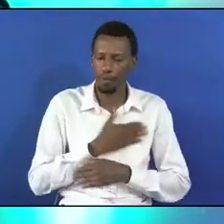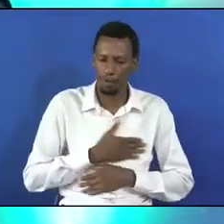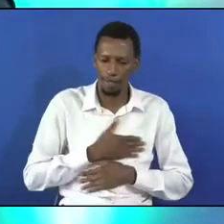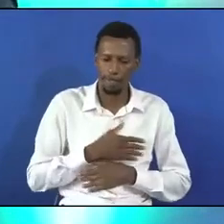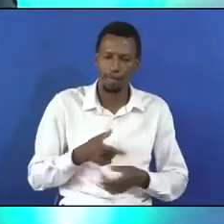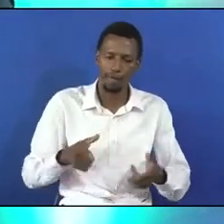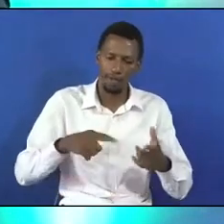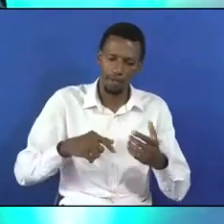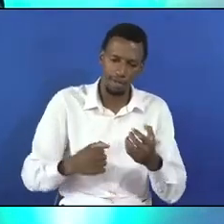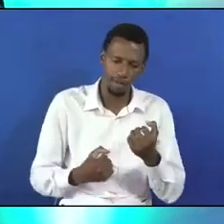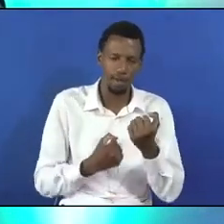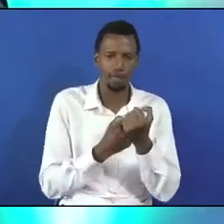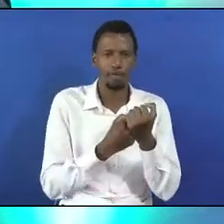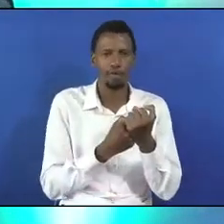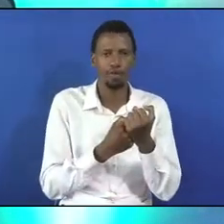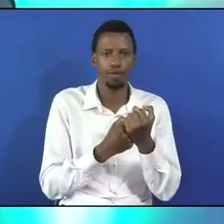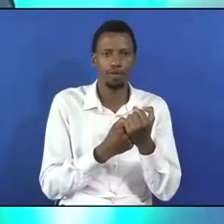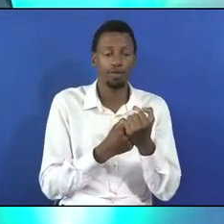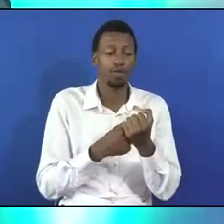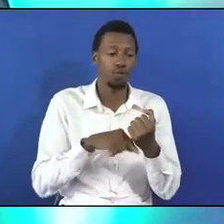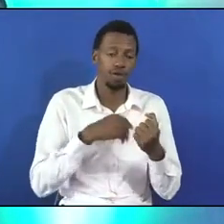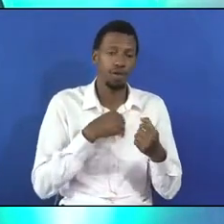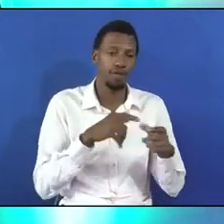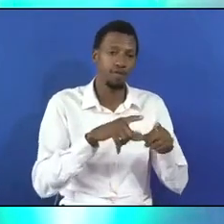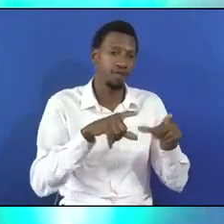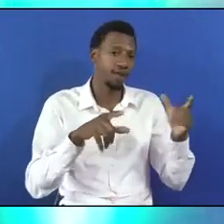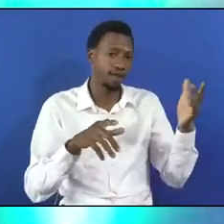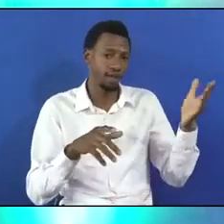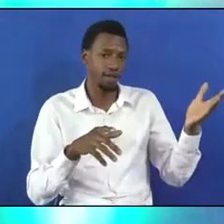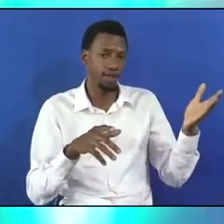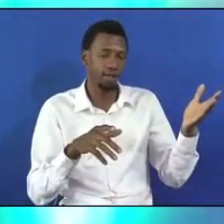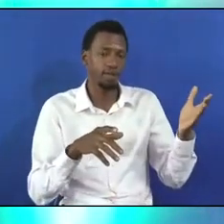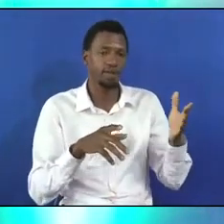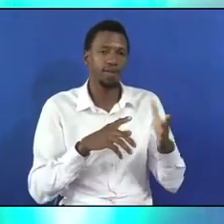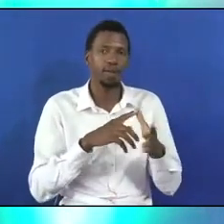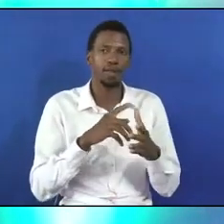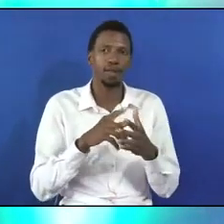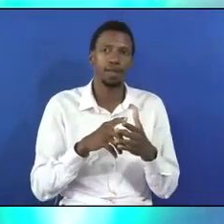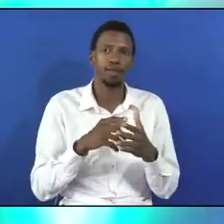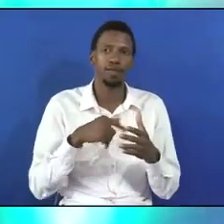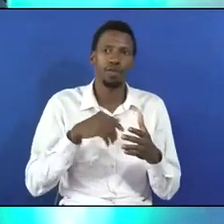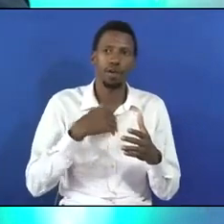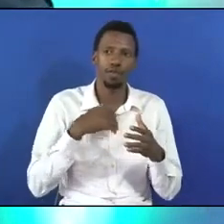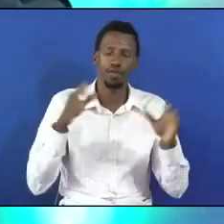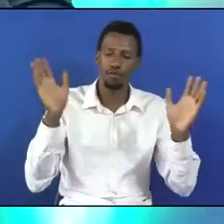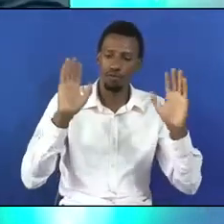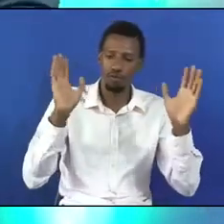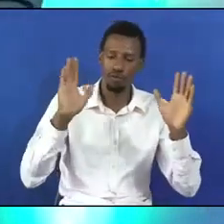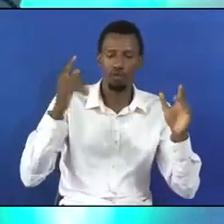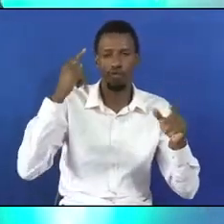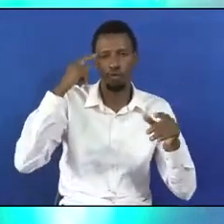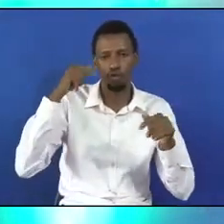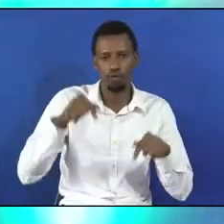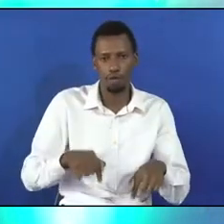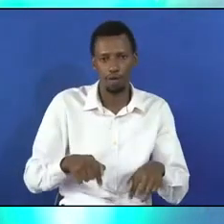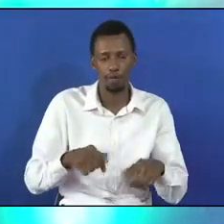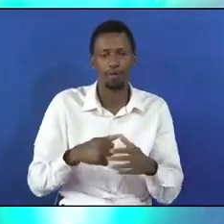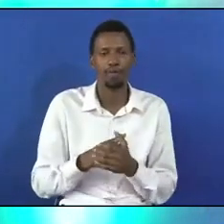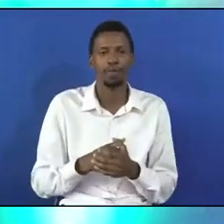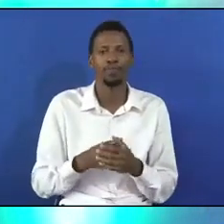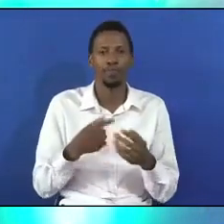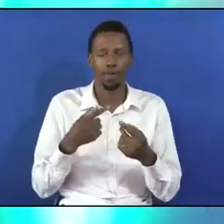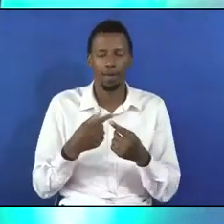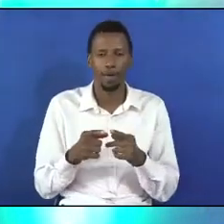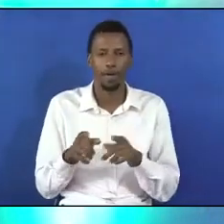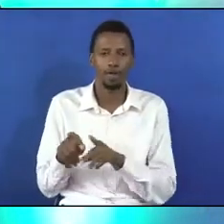We have that. It's a burden. Then we have the farewell for today. It is a burden also, but I